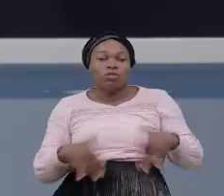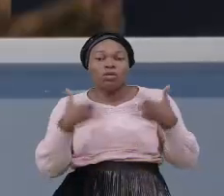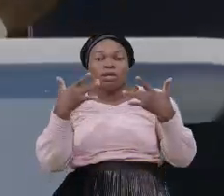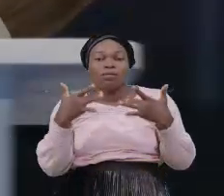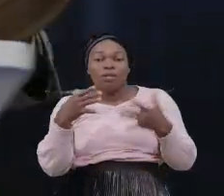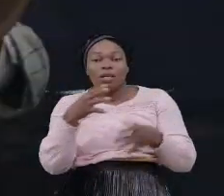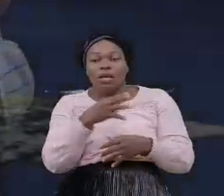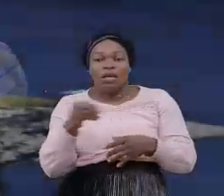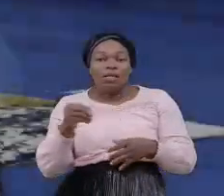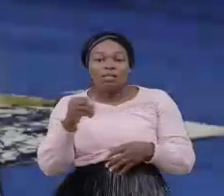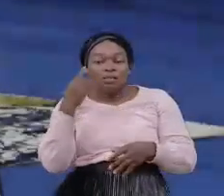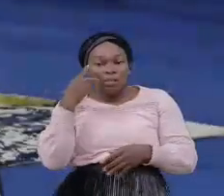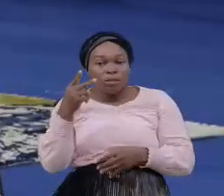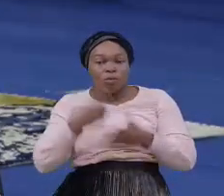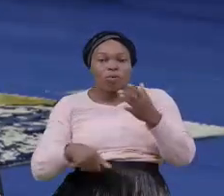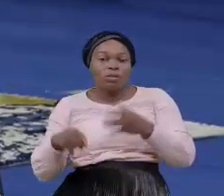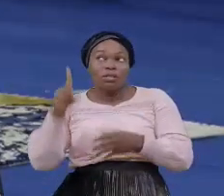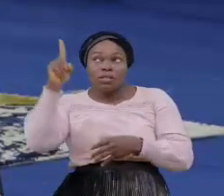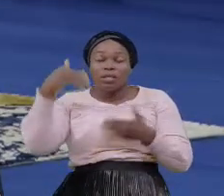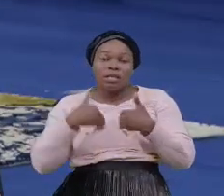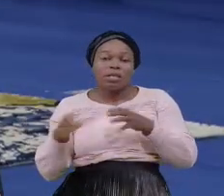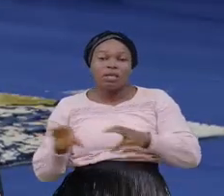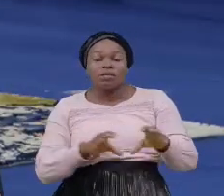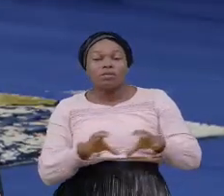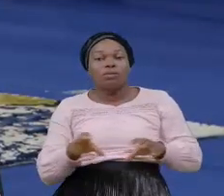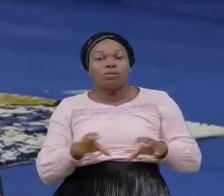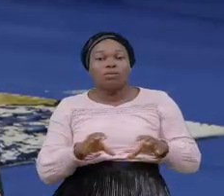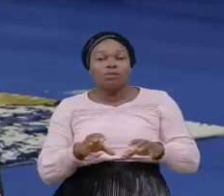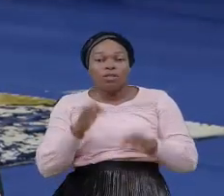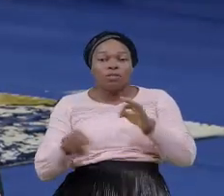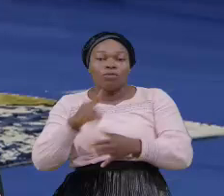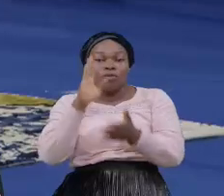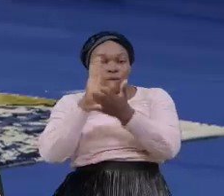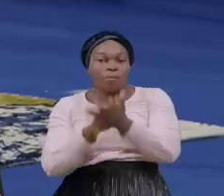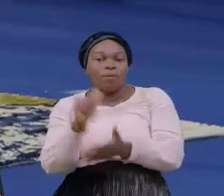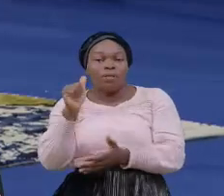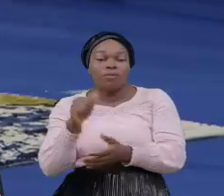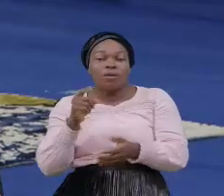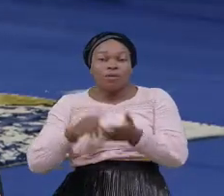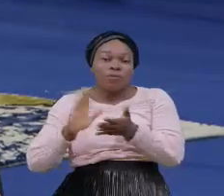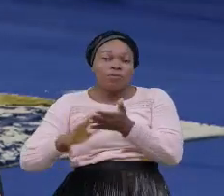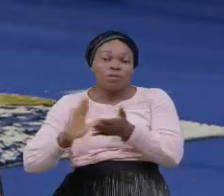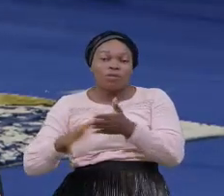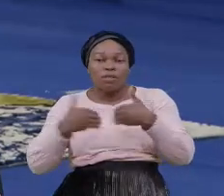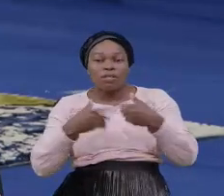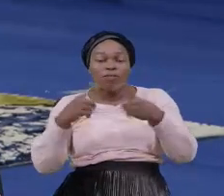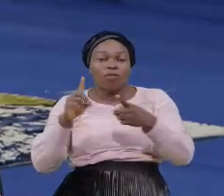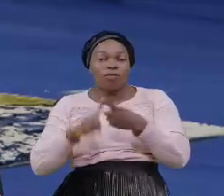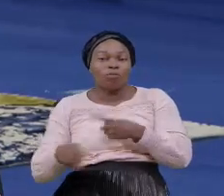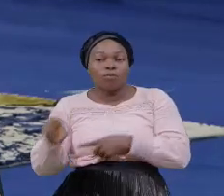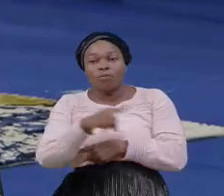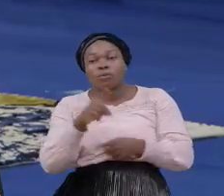done. If you believe, forgiveness has come to you tonight. If you don't run away from